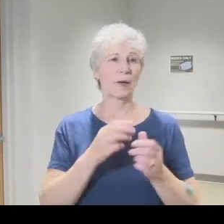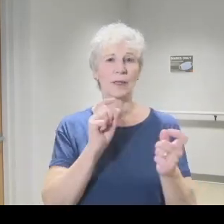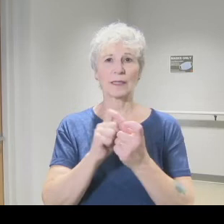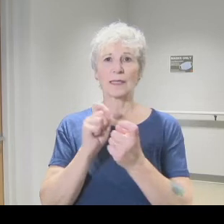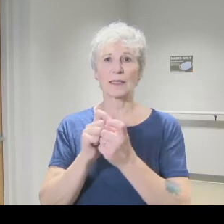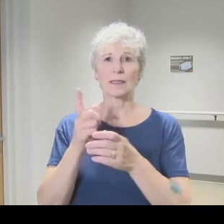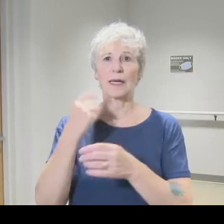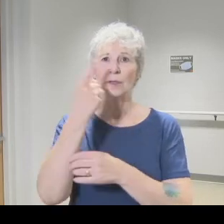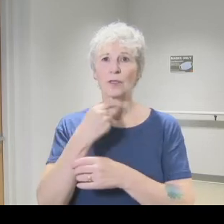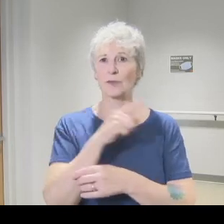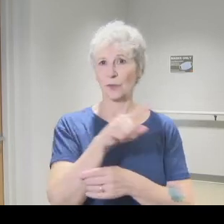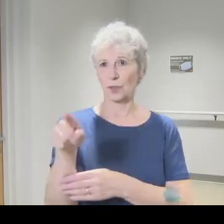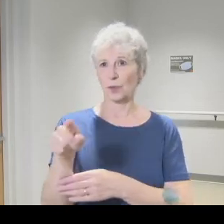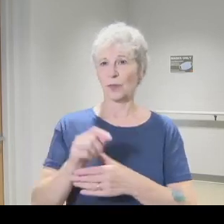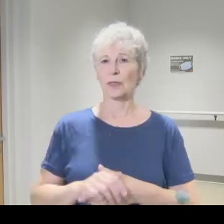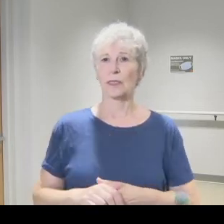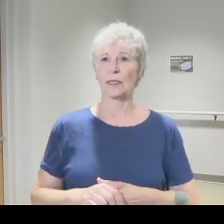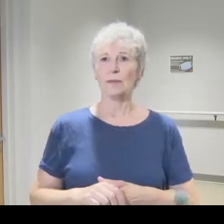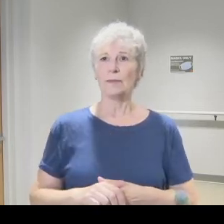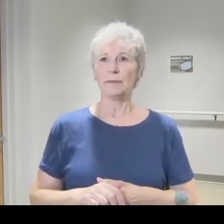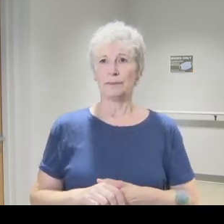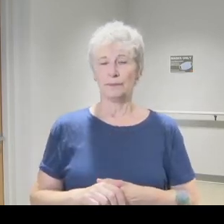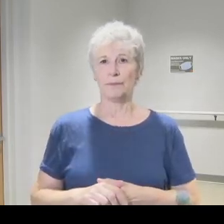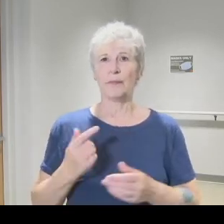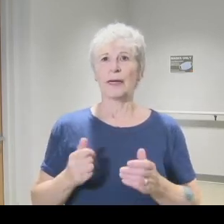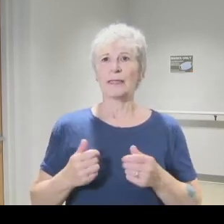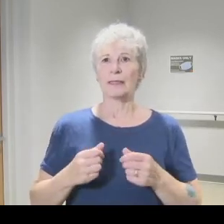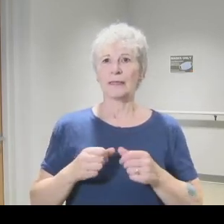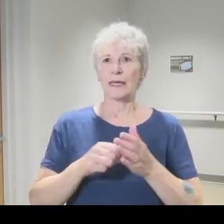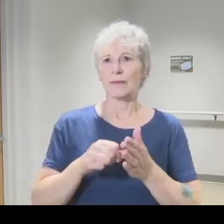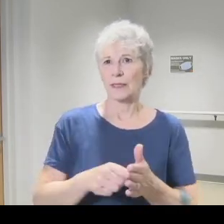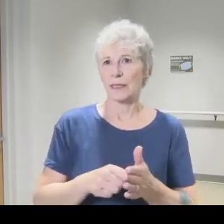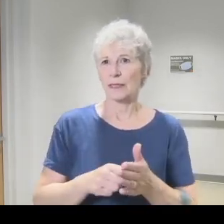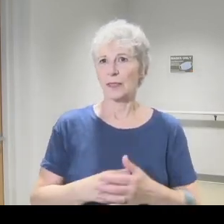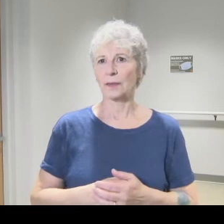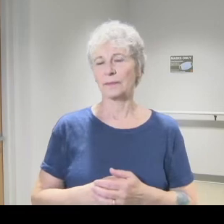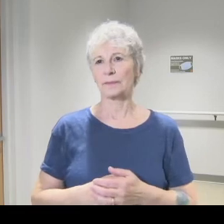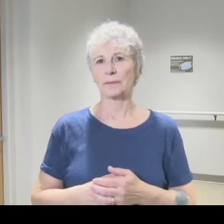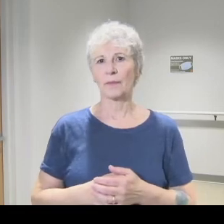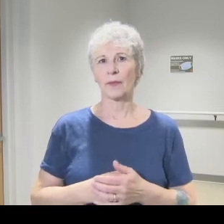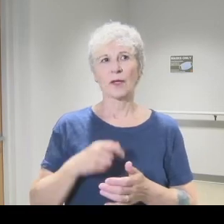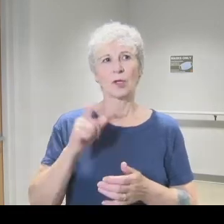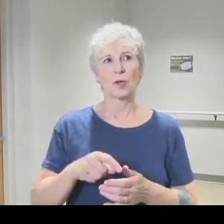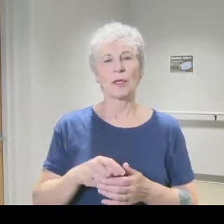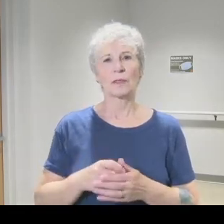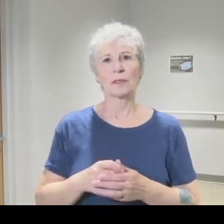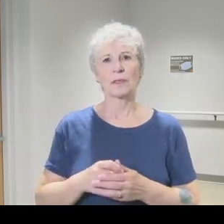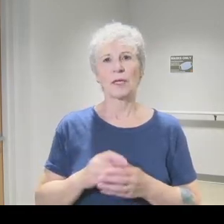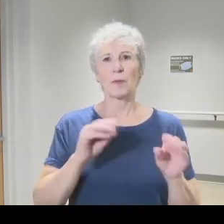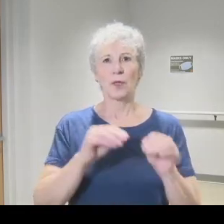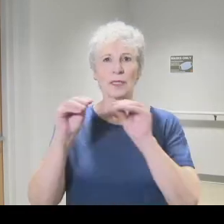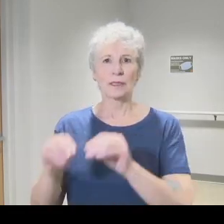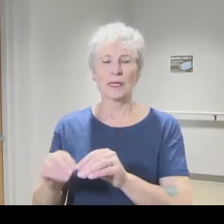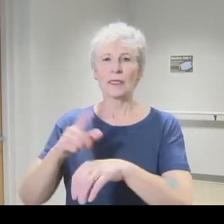personally. To find that out, I'd emphasize this, that you truly put aside time to drink deeply of the